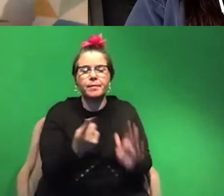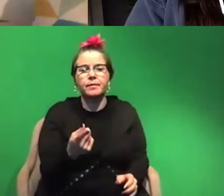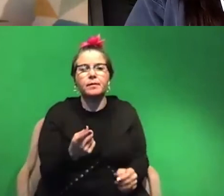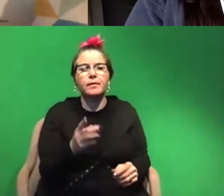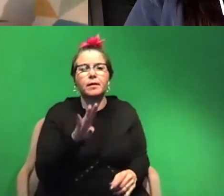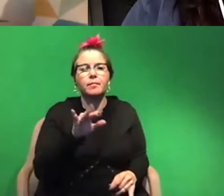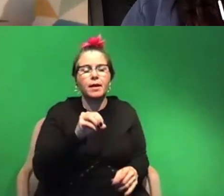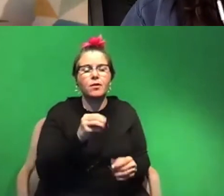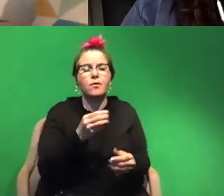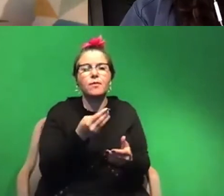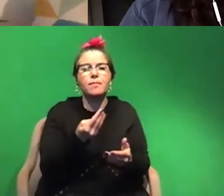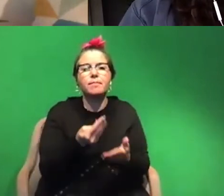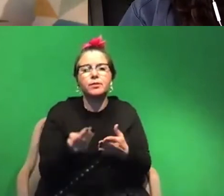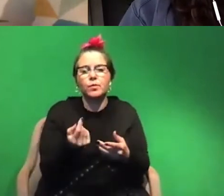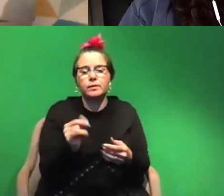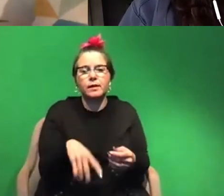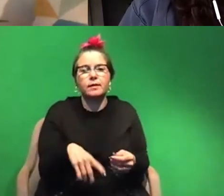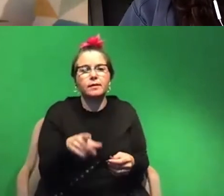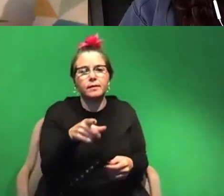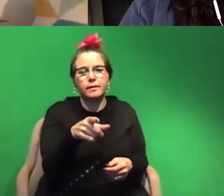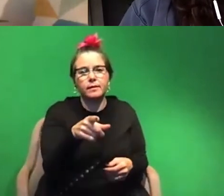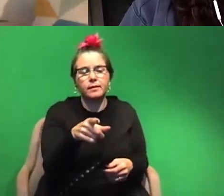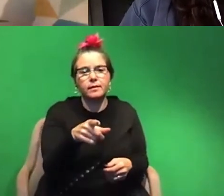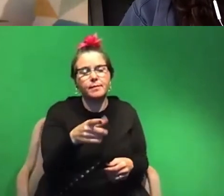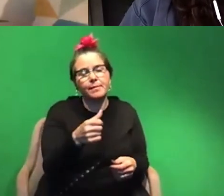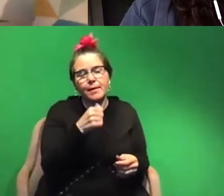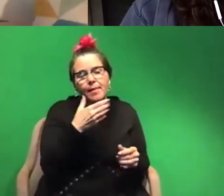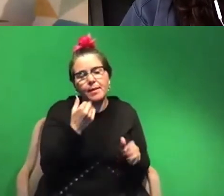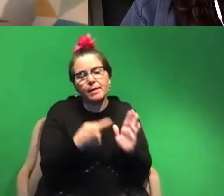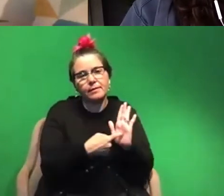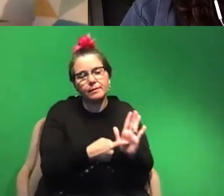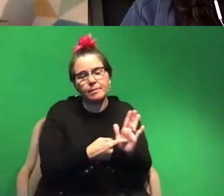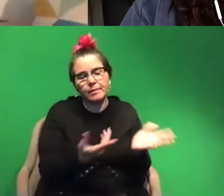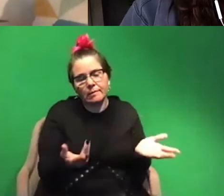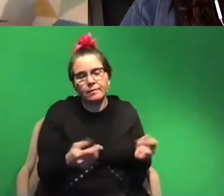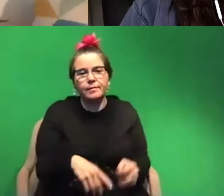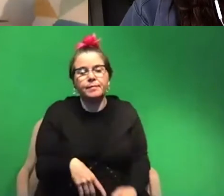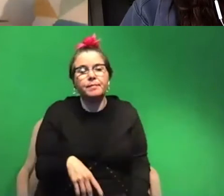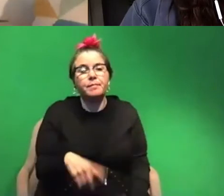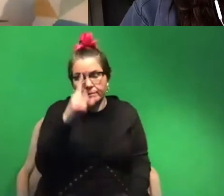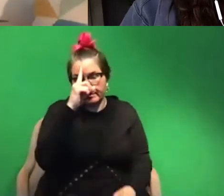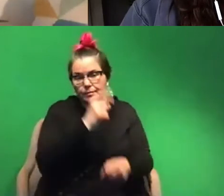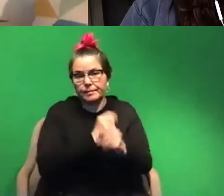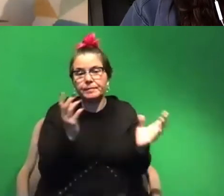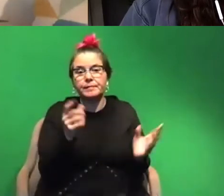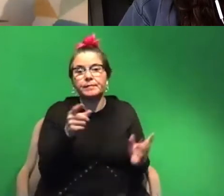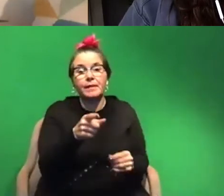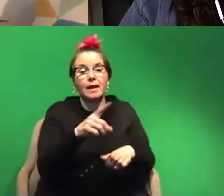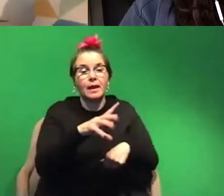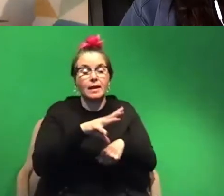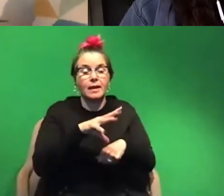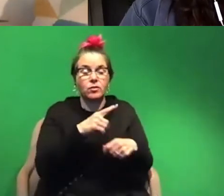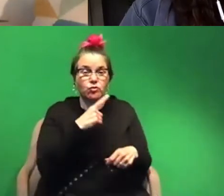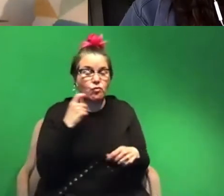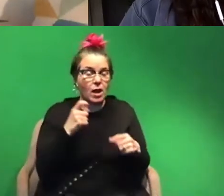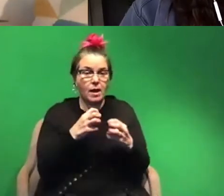biomaterial is. But this is not maybe the best example, but if you think of it, if this leaf dries up